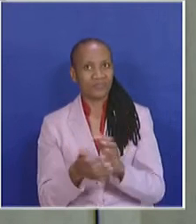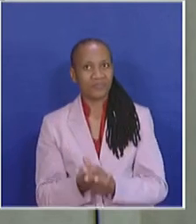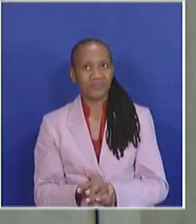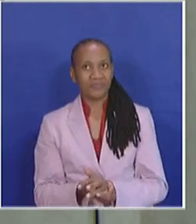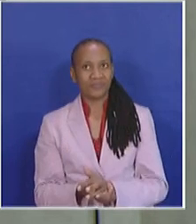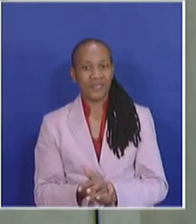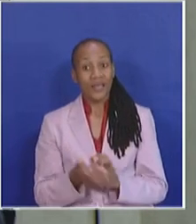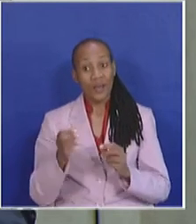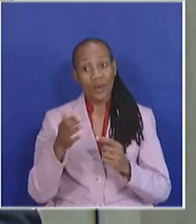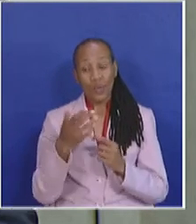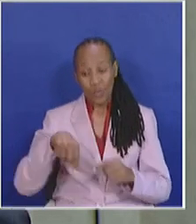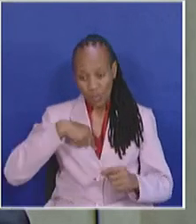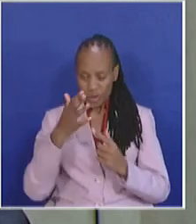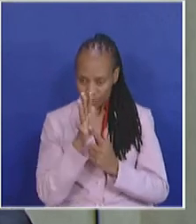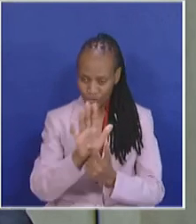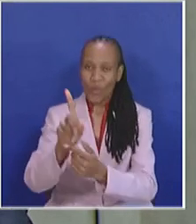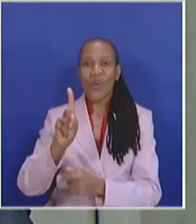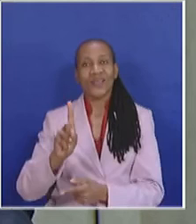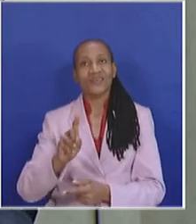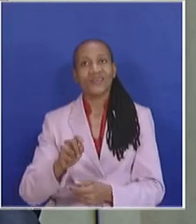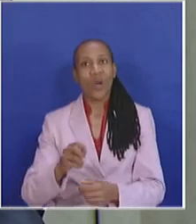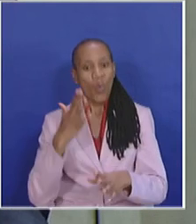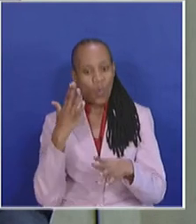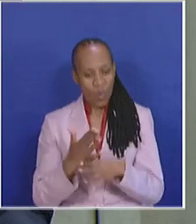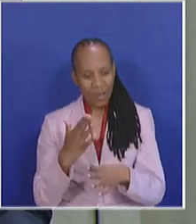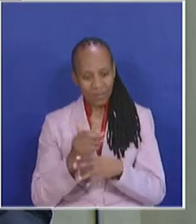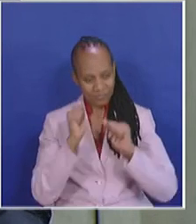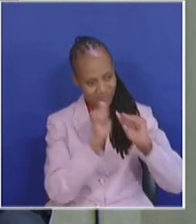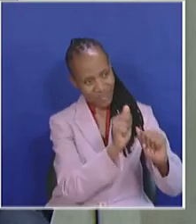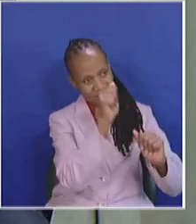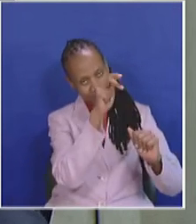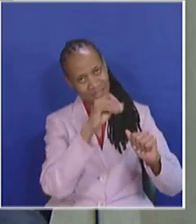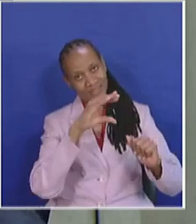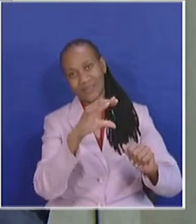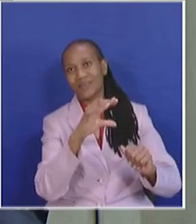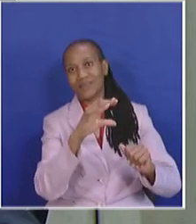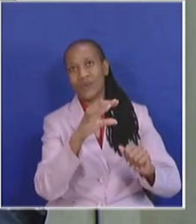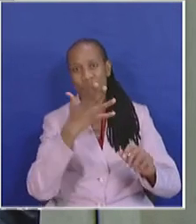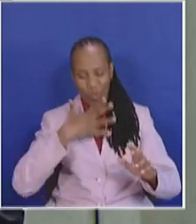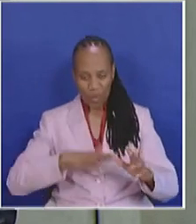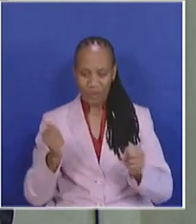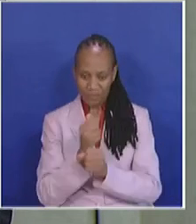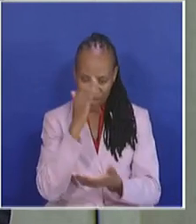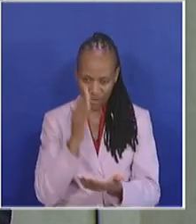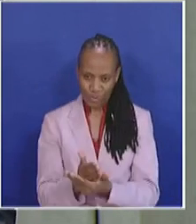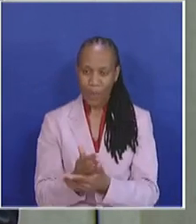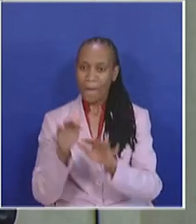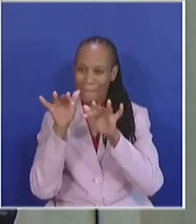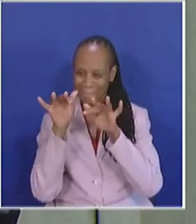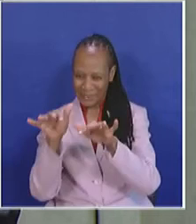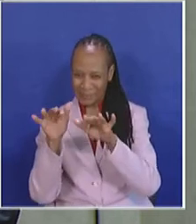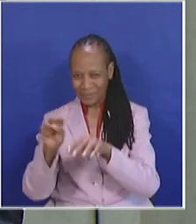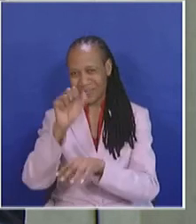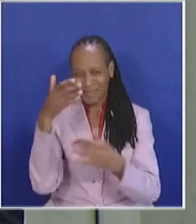is an indication of the commitment of the ANC in dismantling the limitation to access by the legacy of